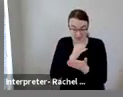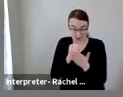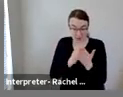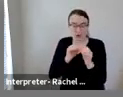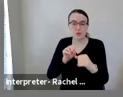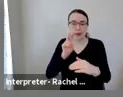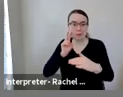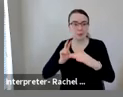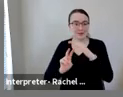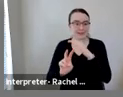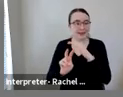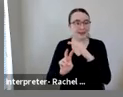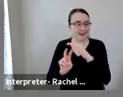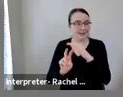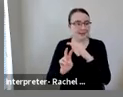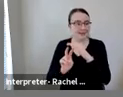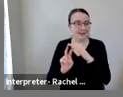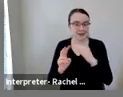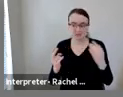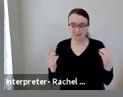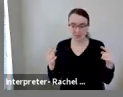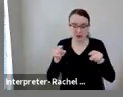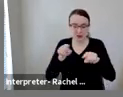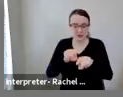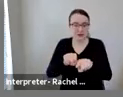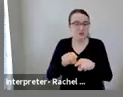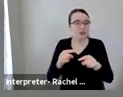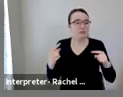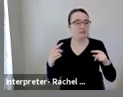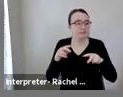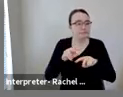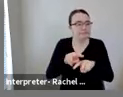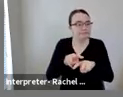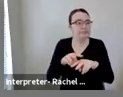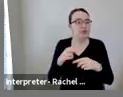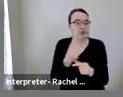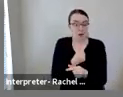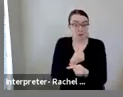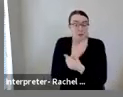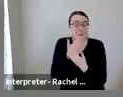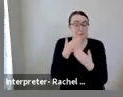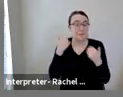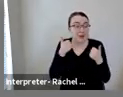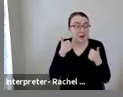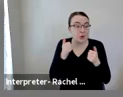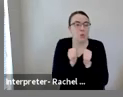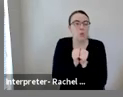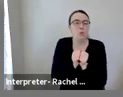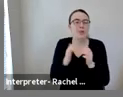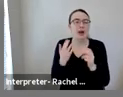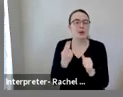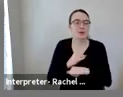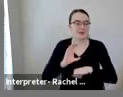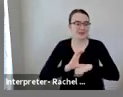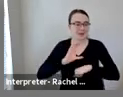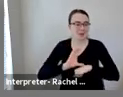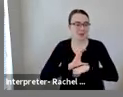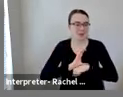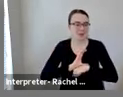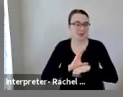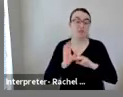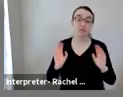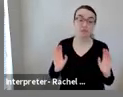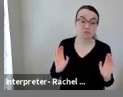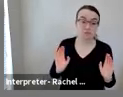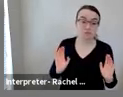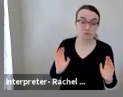predict the intersections of geometry better without using the computer. Not to say that